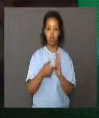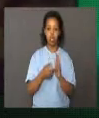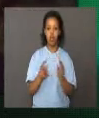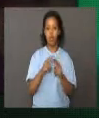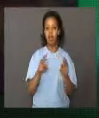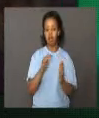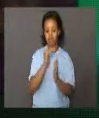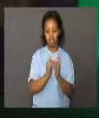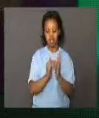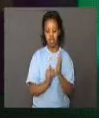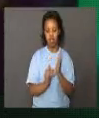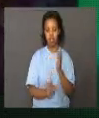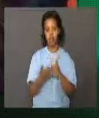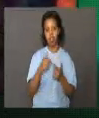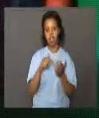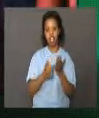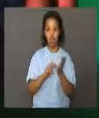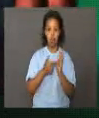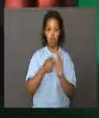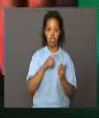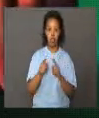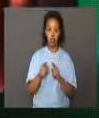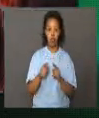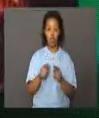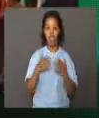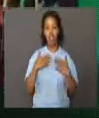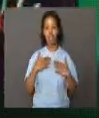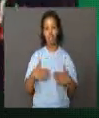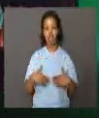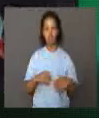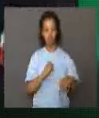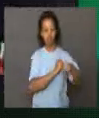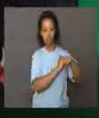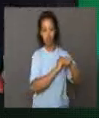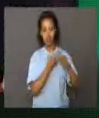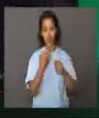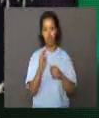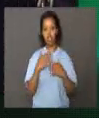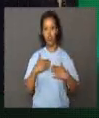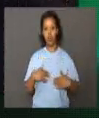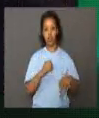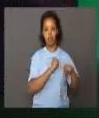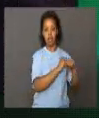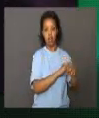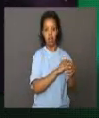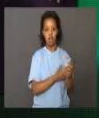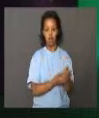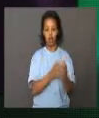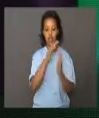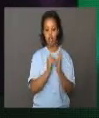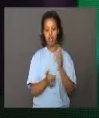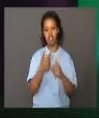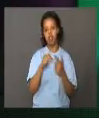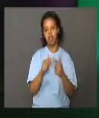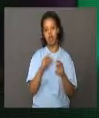which means the immune system will be unable to function effectively. Therefore,